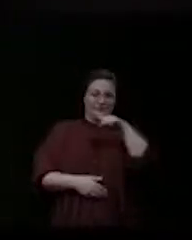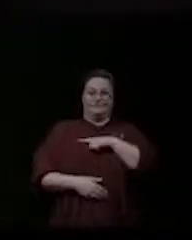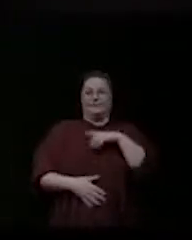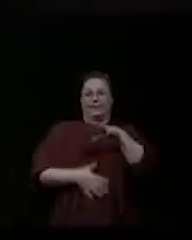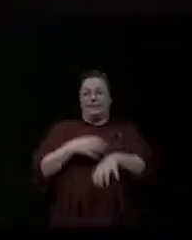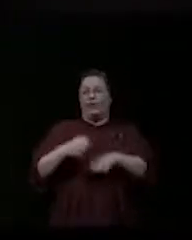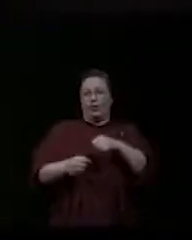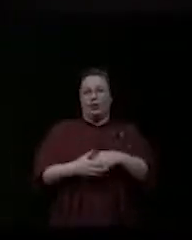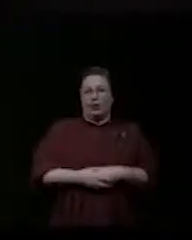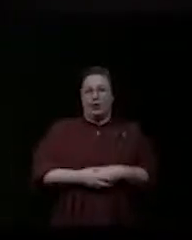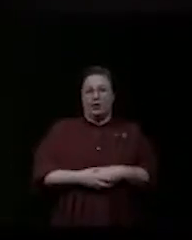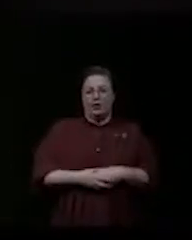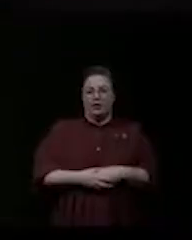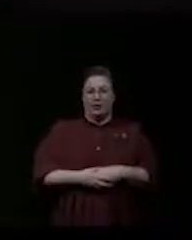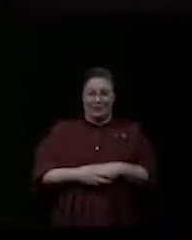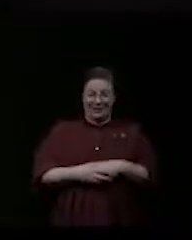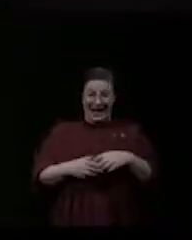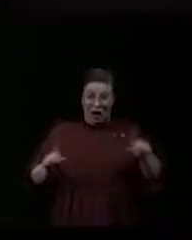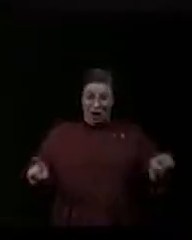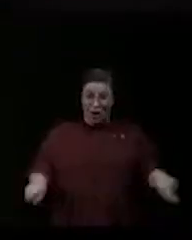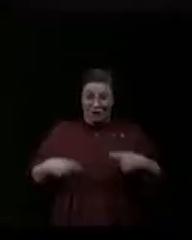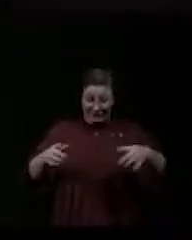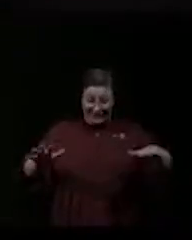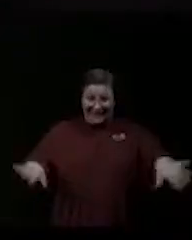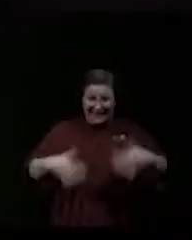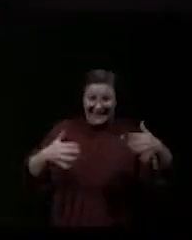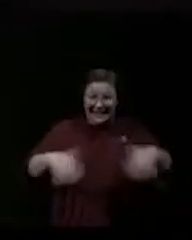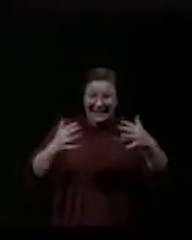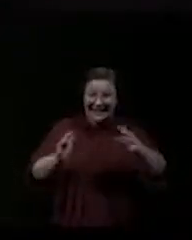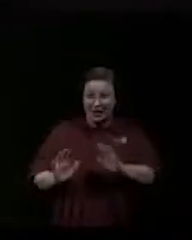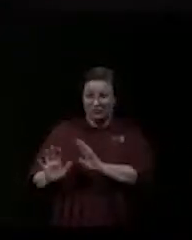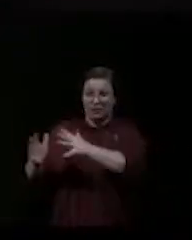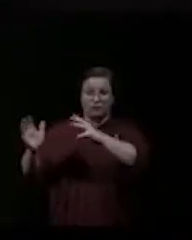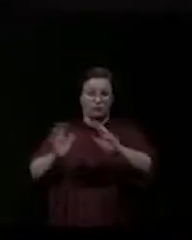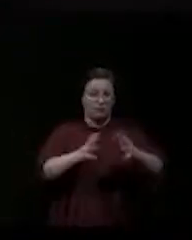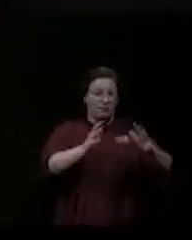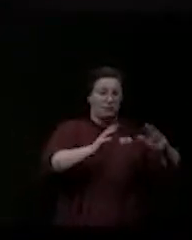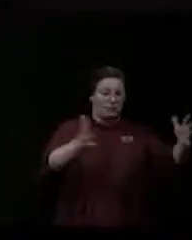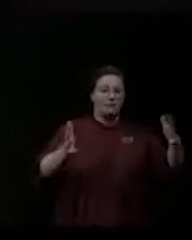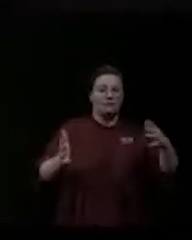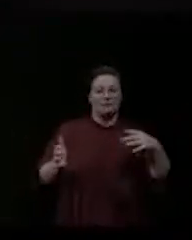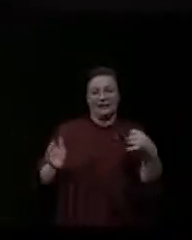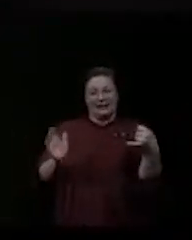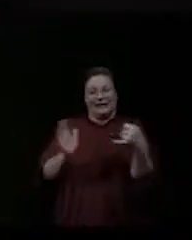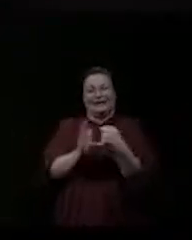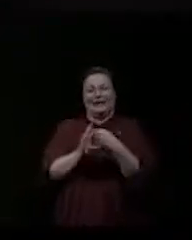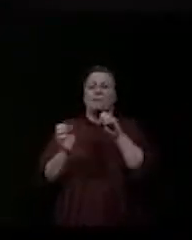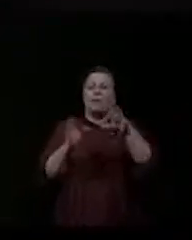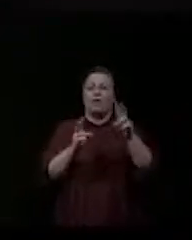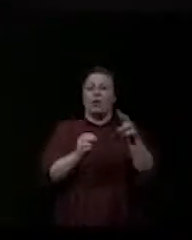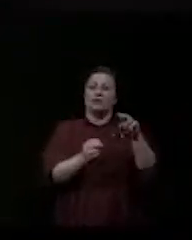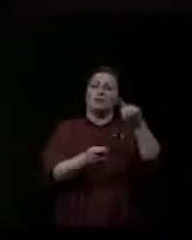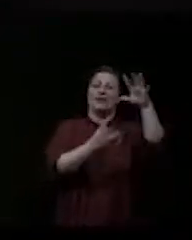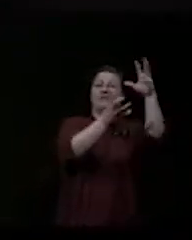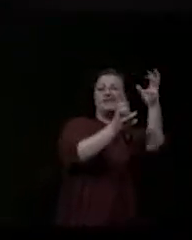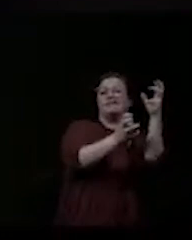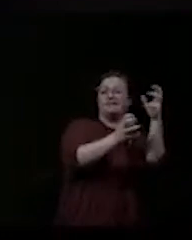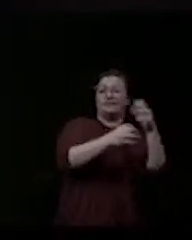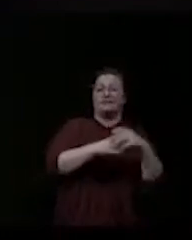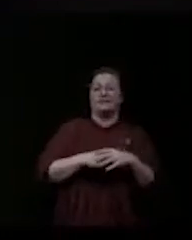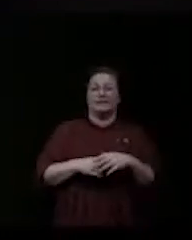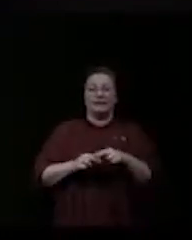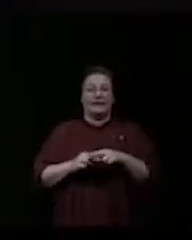proliferation of armed conflict around the world feeds into this disillusionment. Because